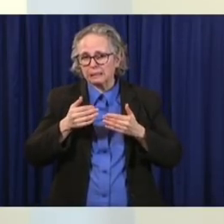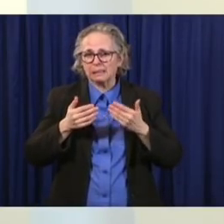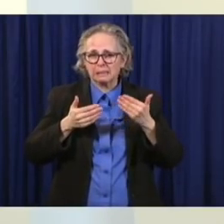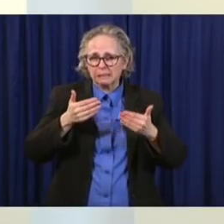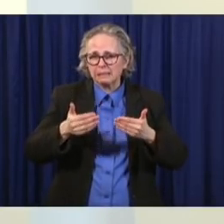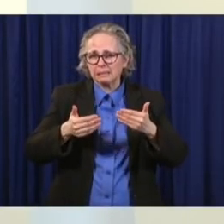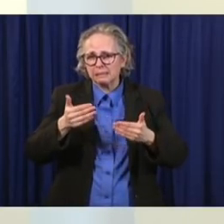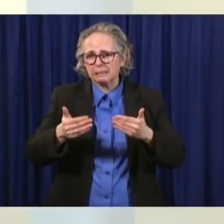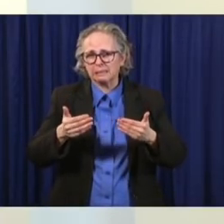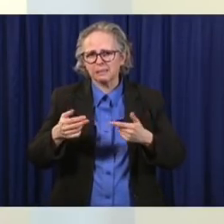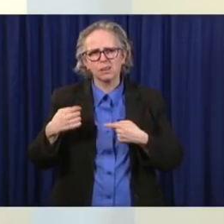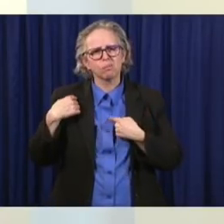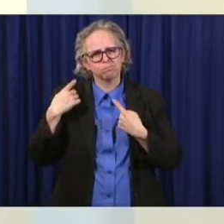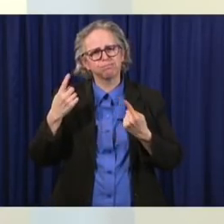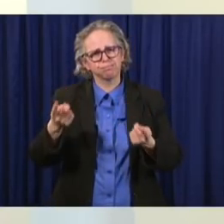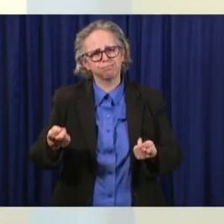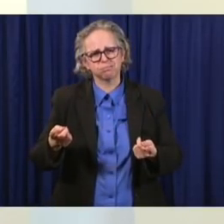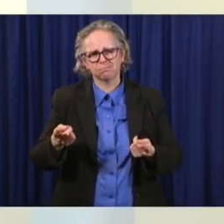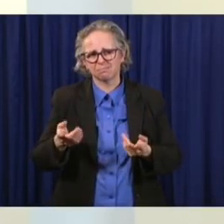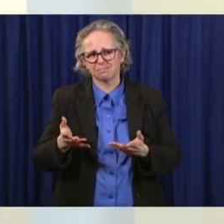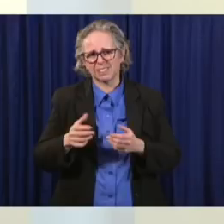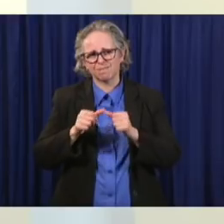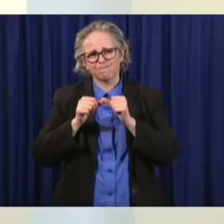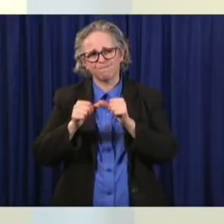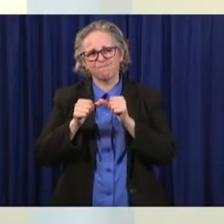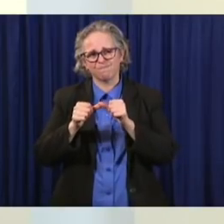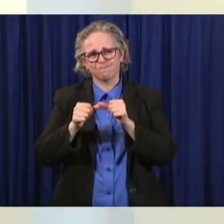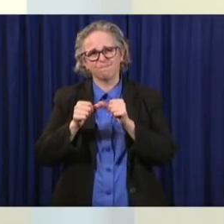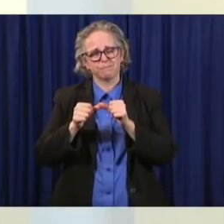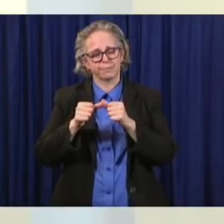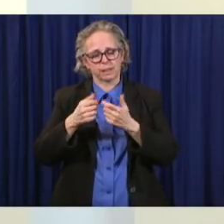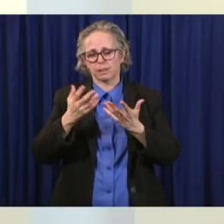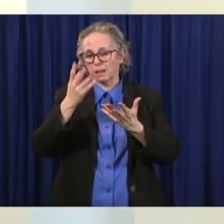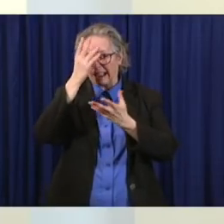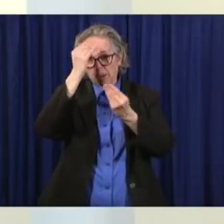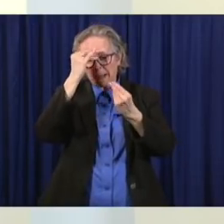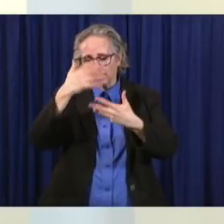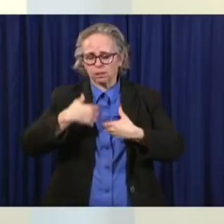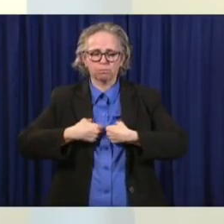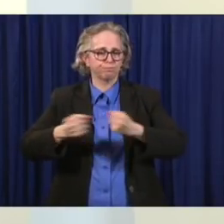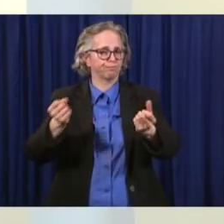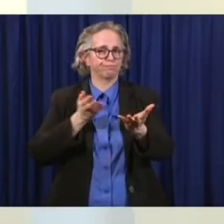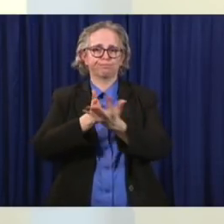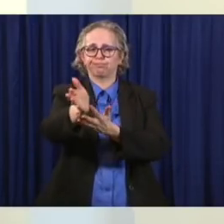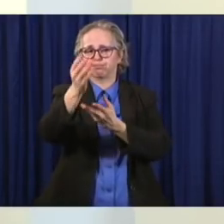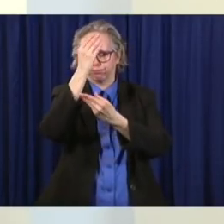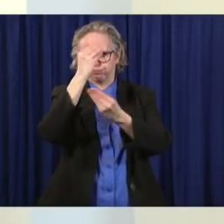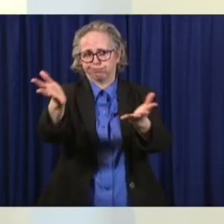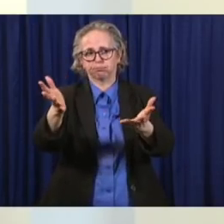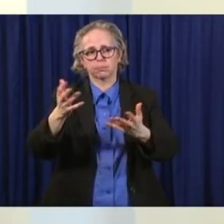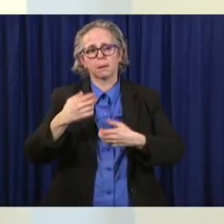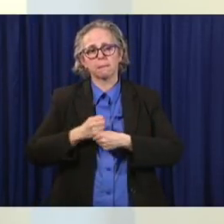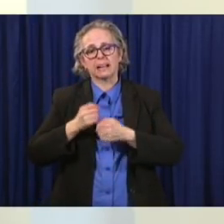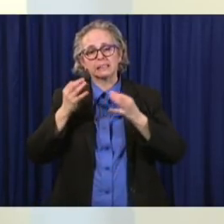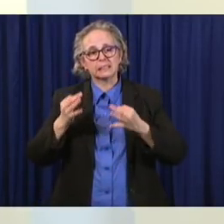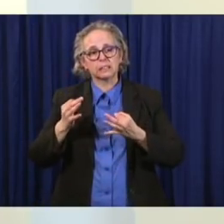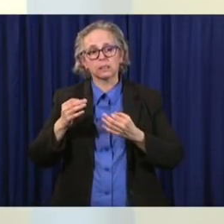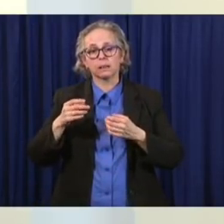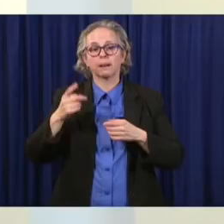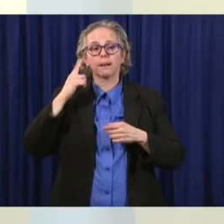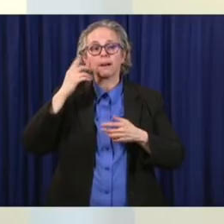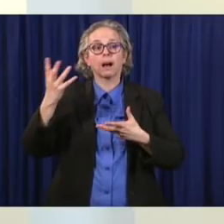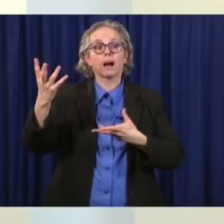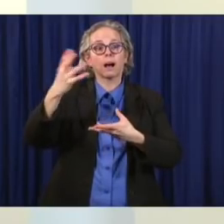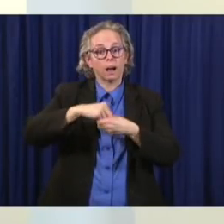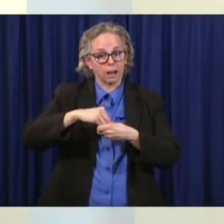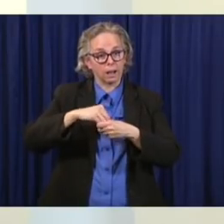will remain as transparent as we can be. We will make these decisions as Ohioans together. It's not us alone. It's